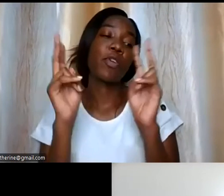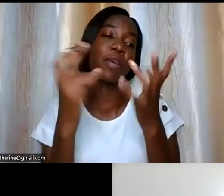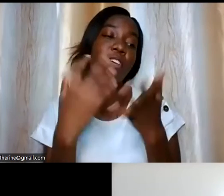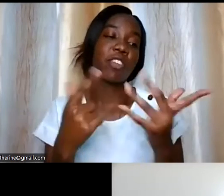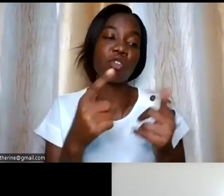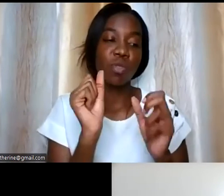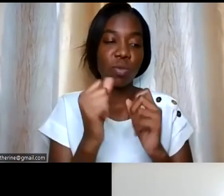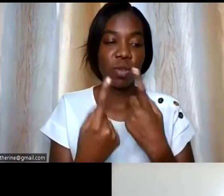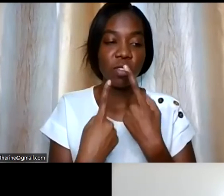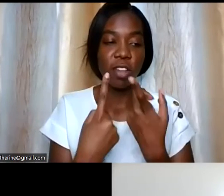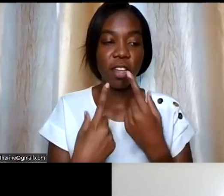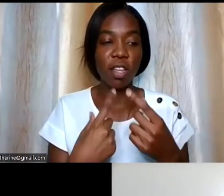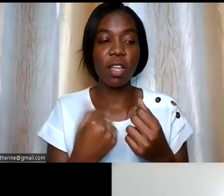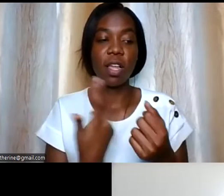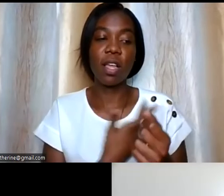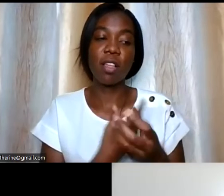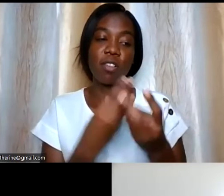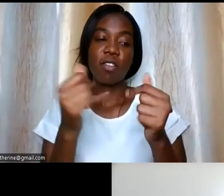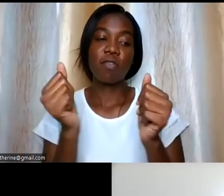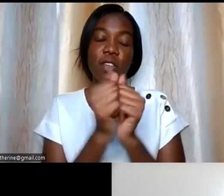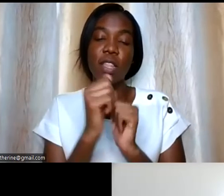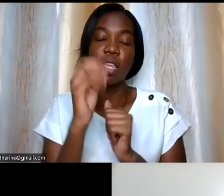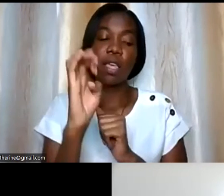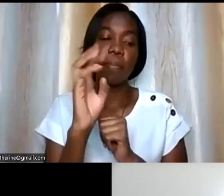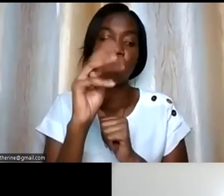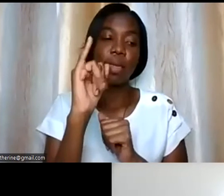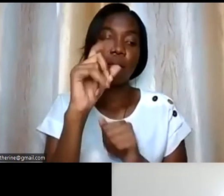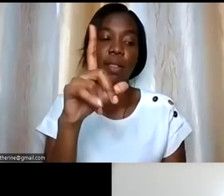just demystifying with Emily. What do you have to say about it?